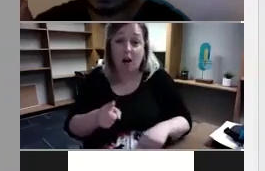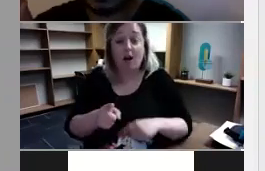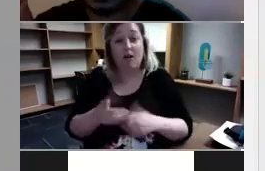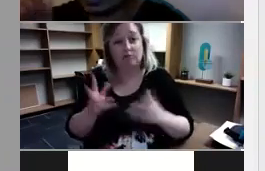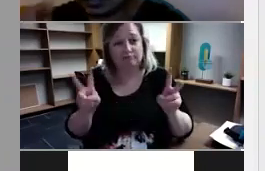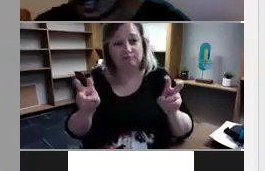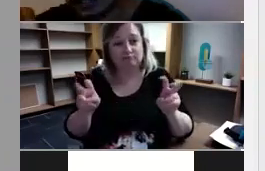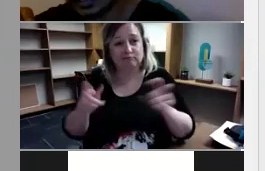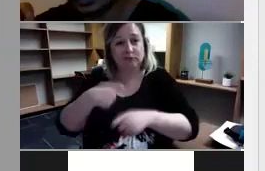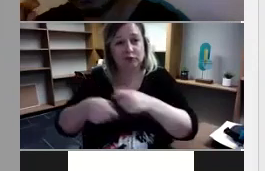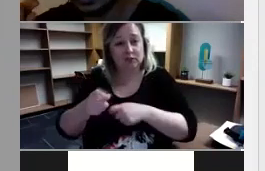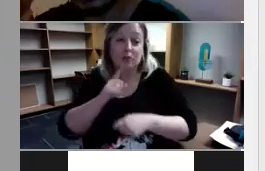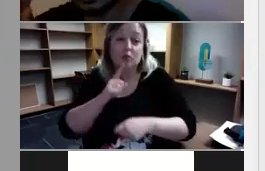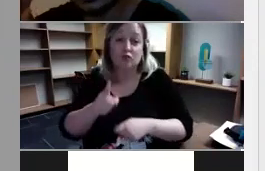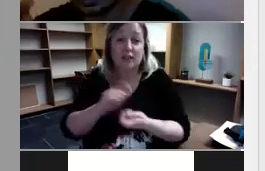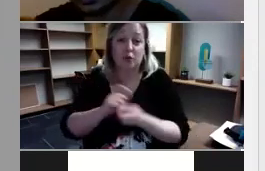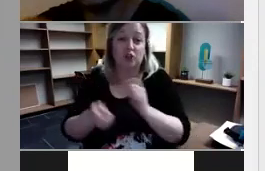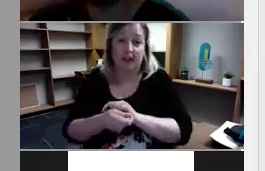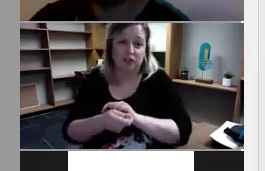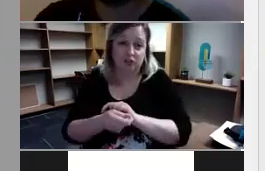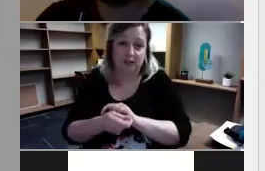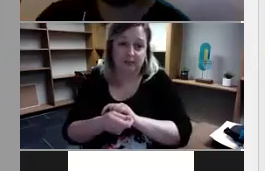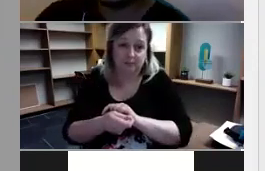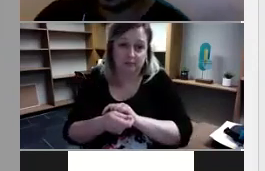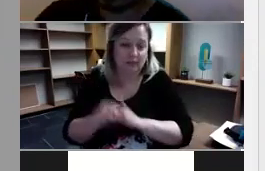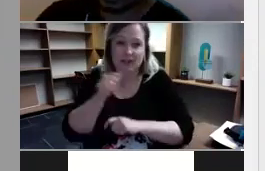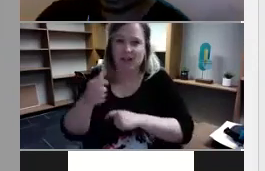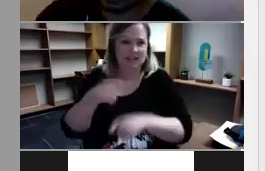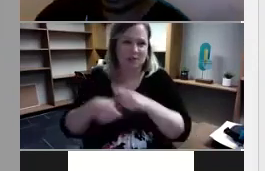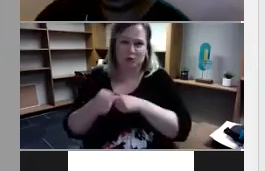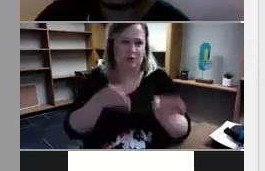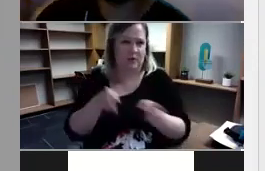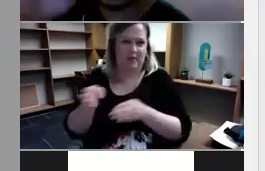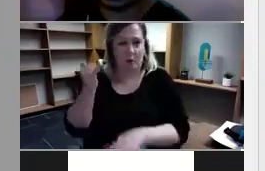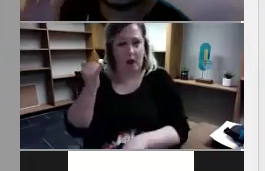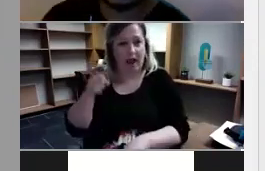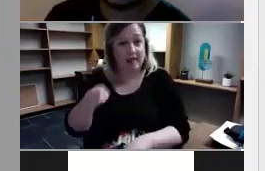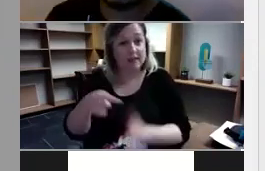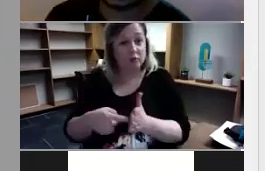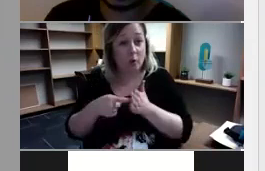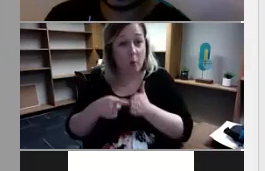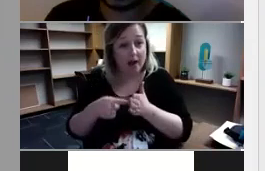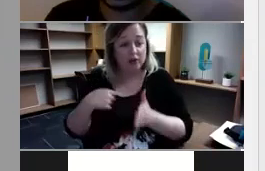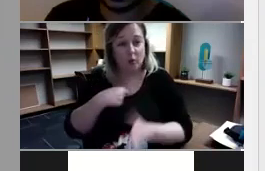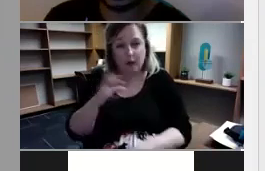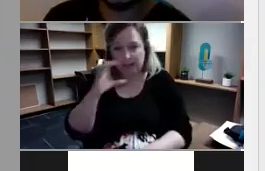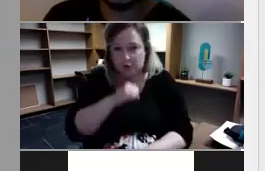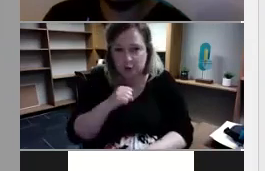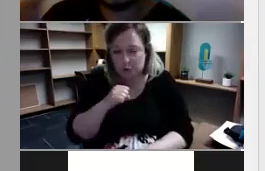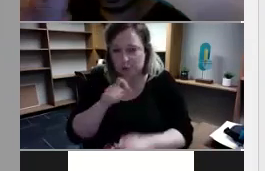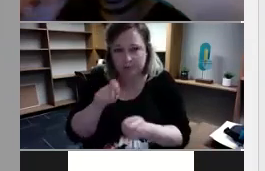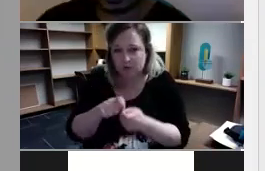variables. This is not substitution method because this also requires that we assume certain things, and I'll talk about substitution